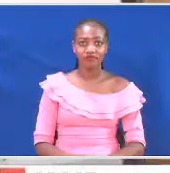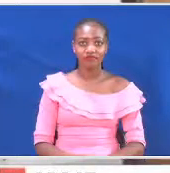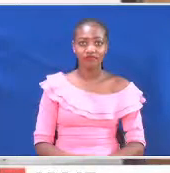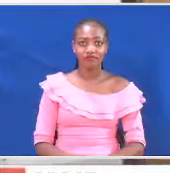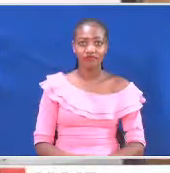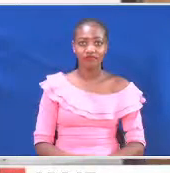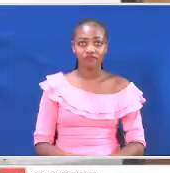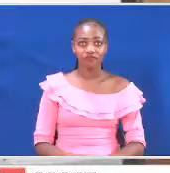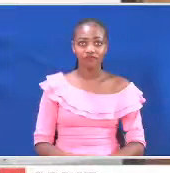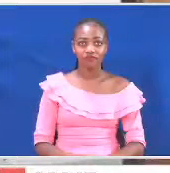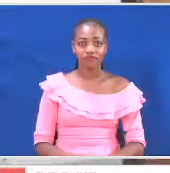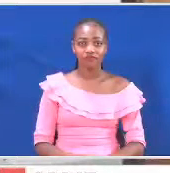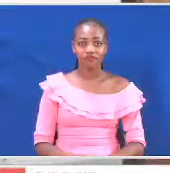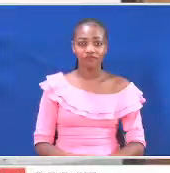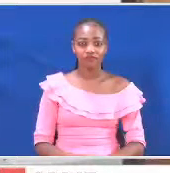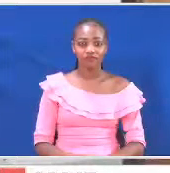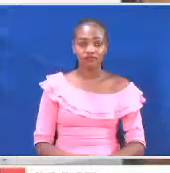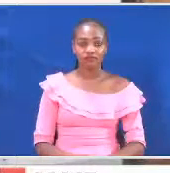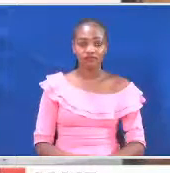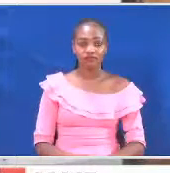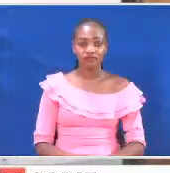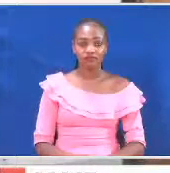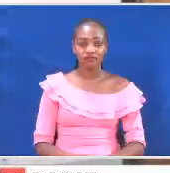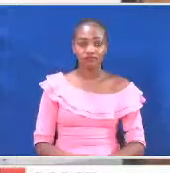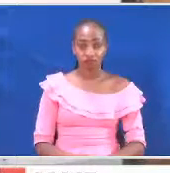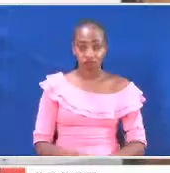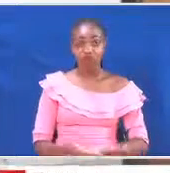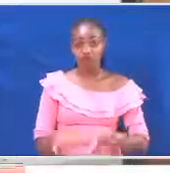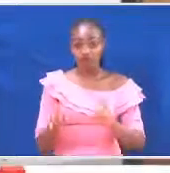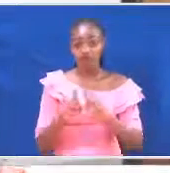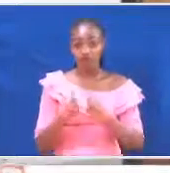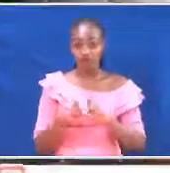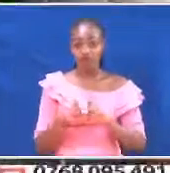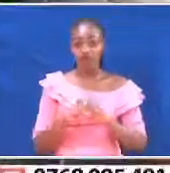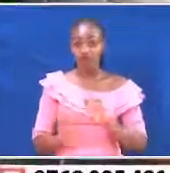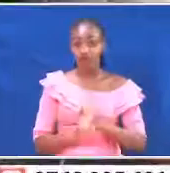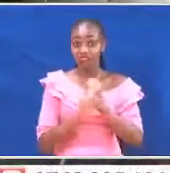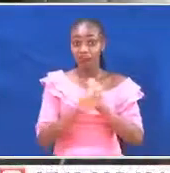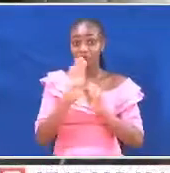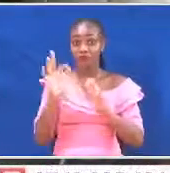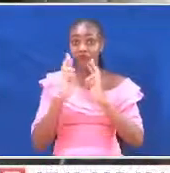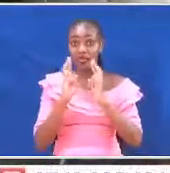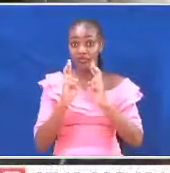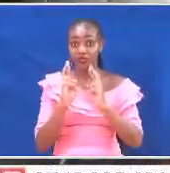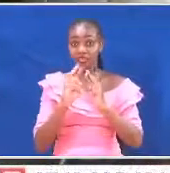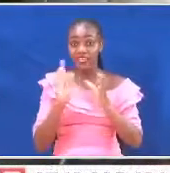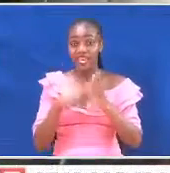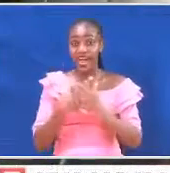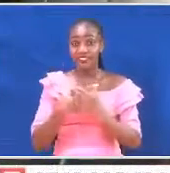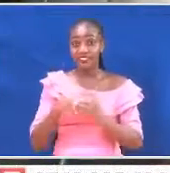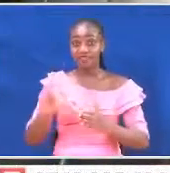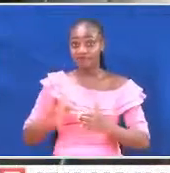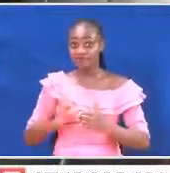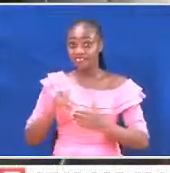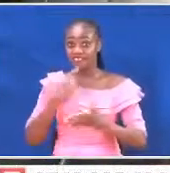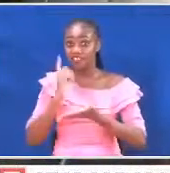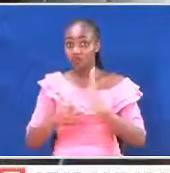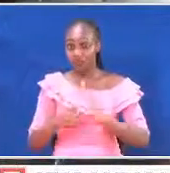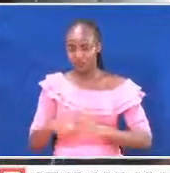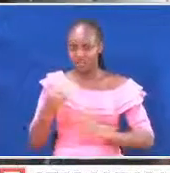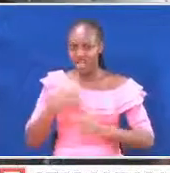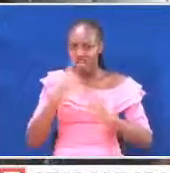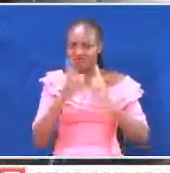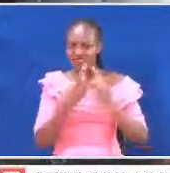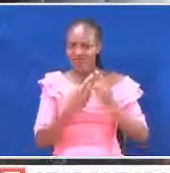So if you have not read, then you'll believe everything you see. Mbali na kuiunga mkono ripoti hiyo, Ashura anasema kuwa kuna baadhi